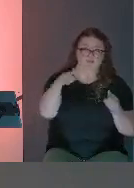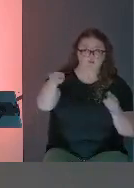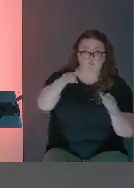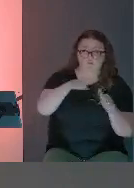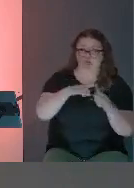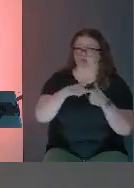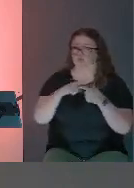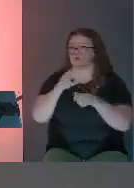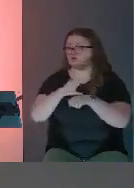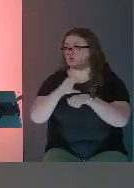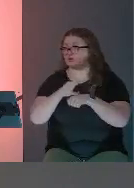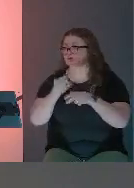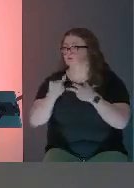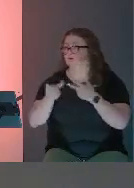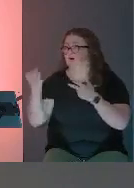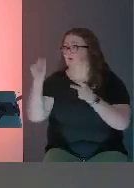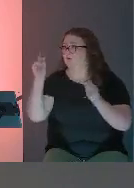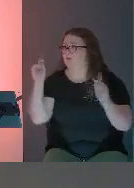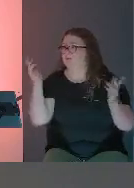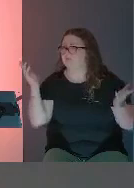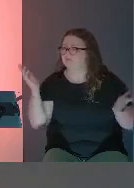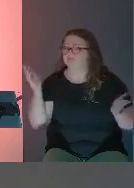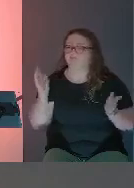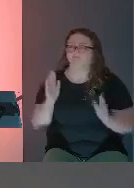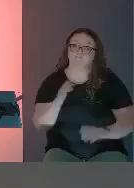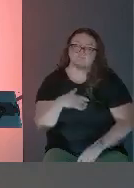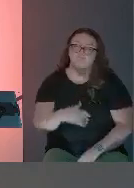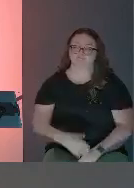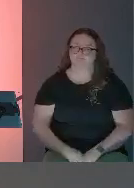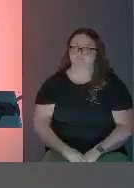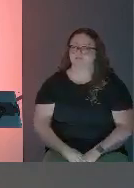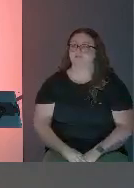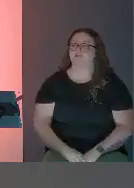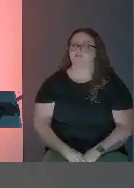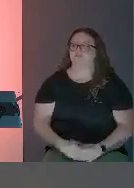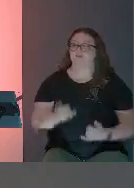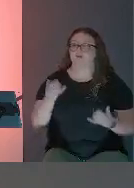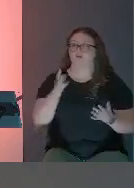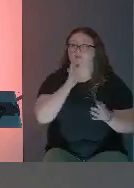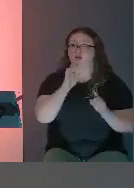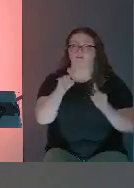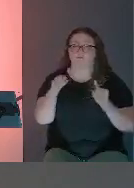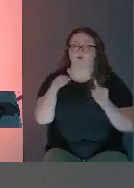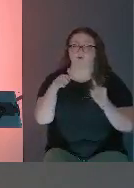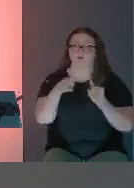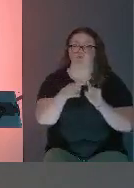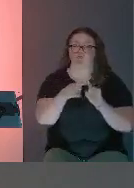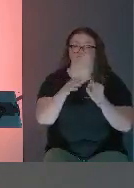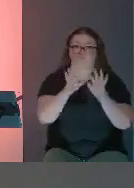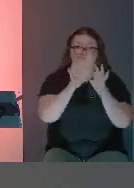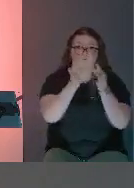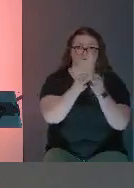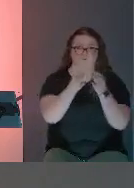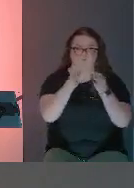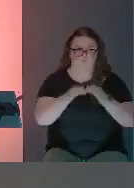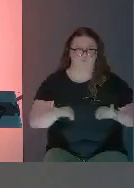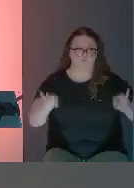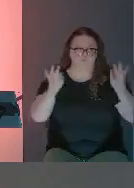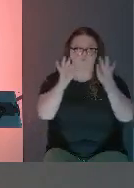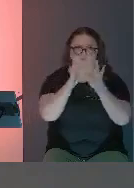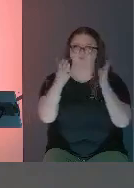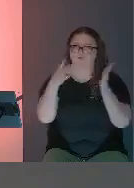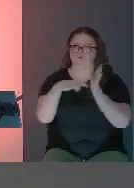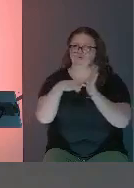else. And so let's talk first about the family and the importance and the significance of what this thing